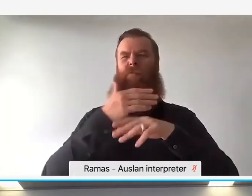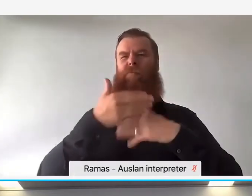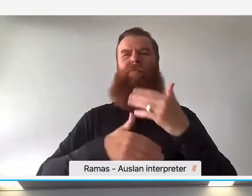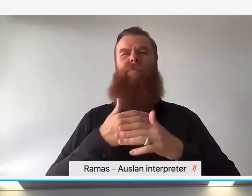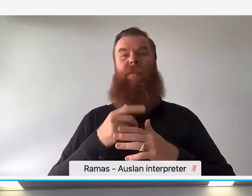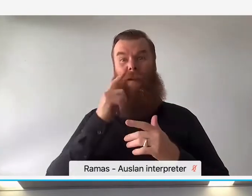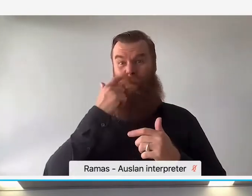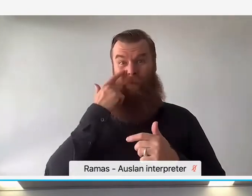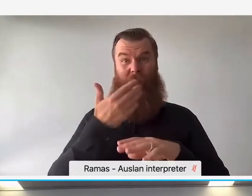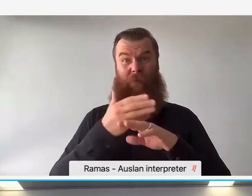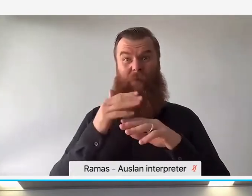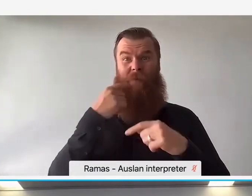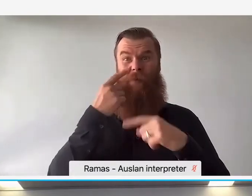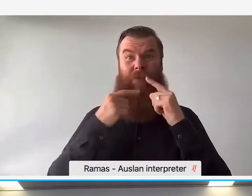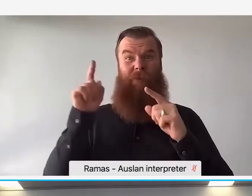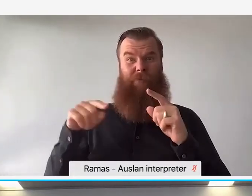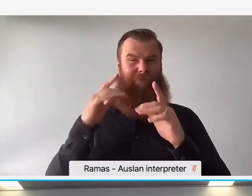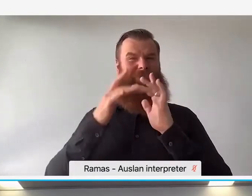at